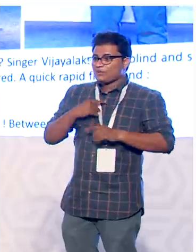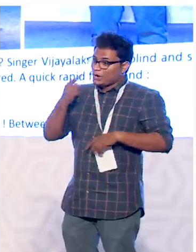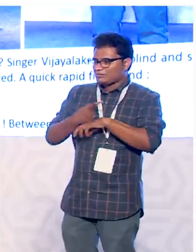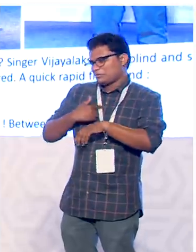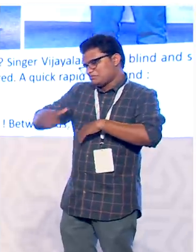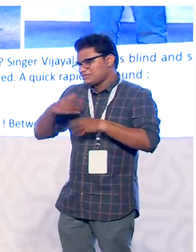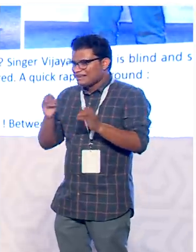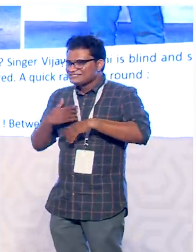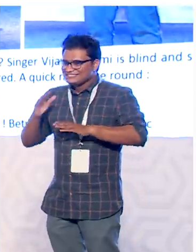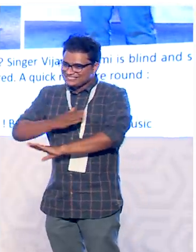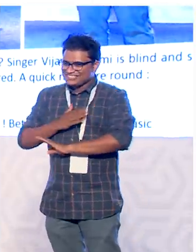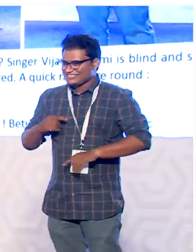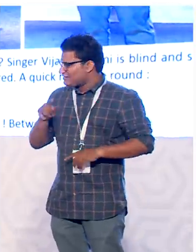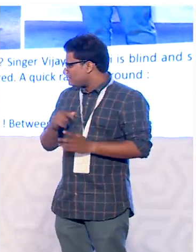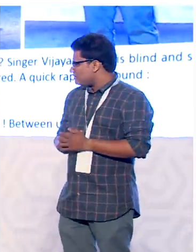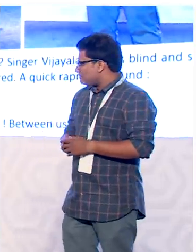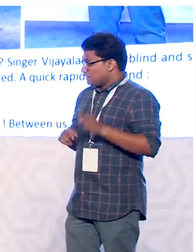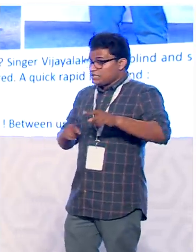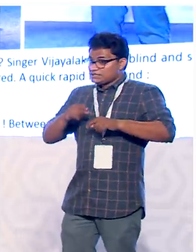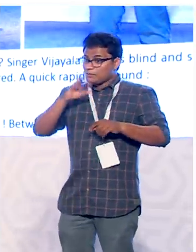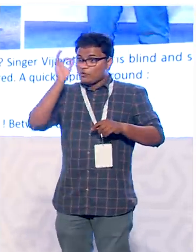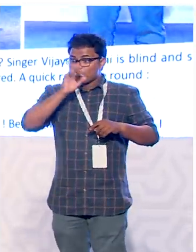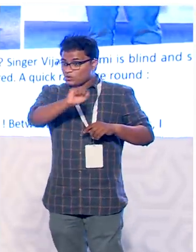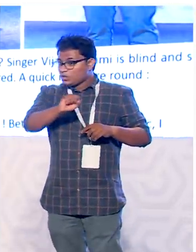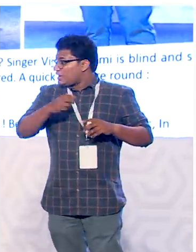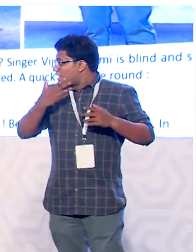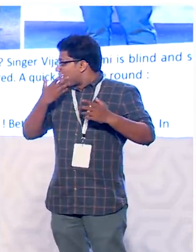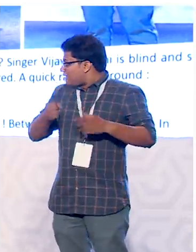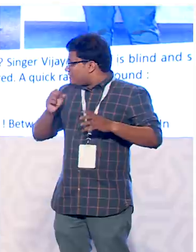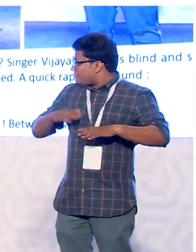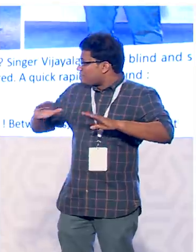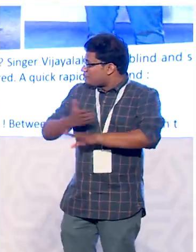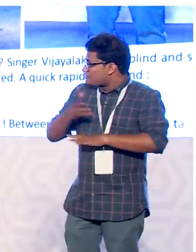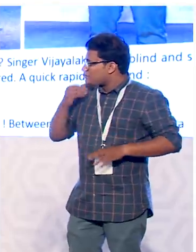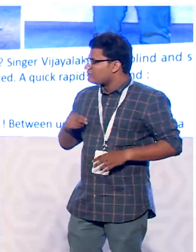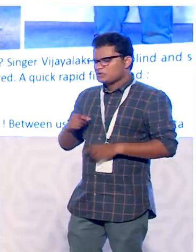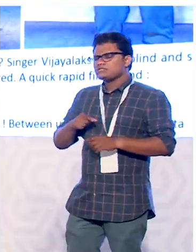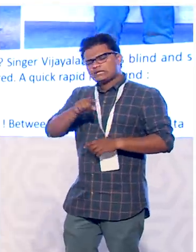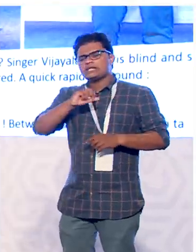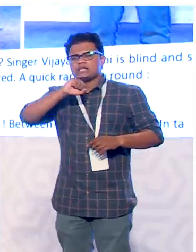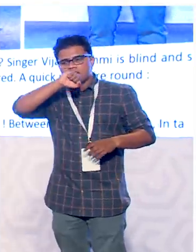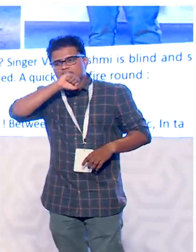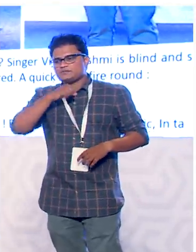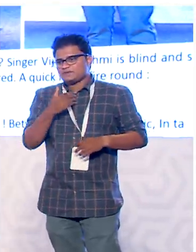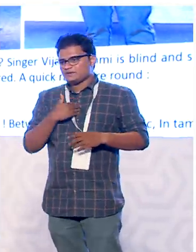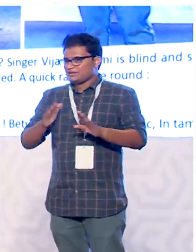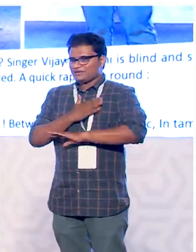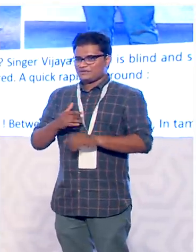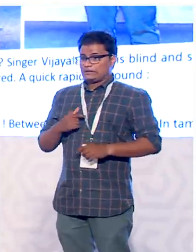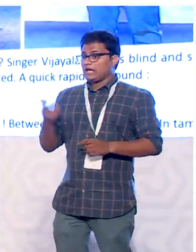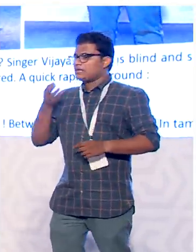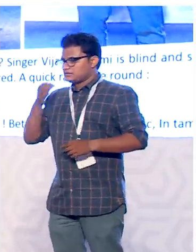think his movies have the best music, always. That's because he really loves music. Yeah. You know, and music. Indoors or